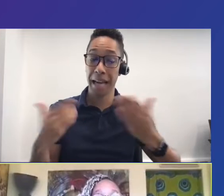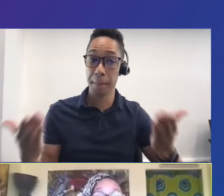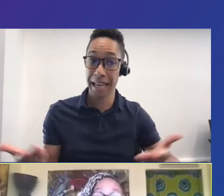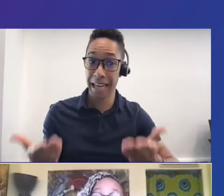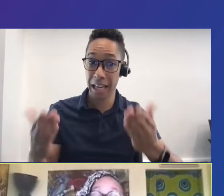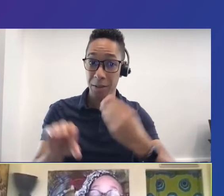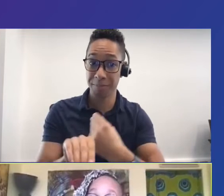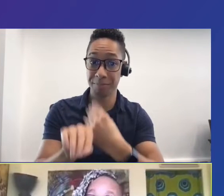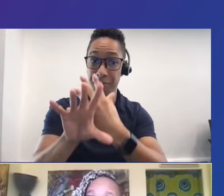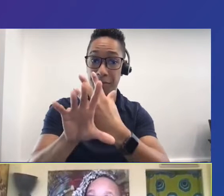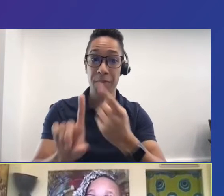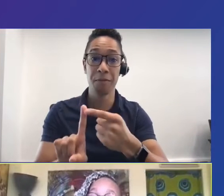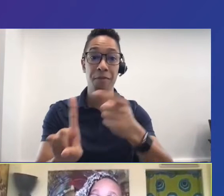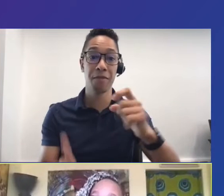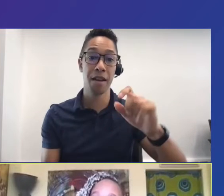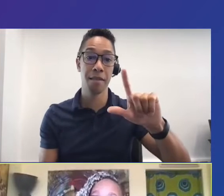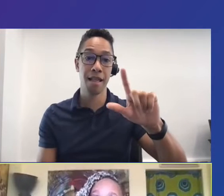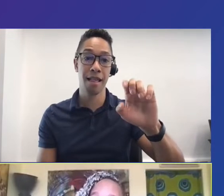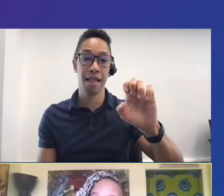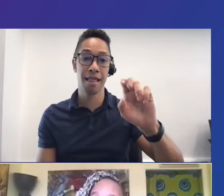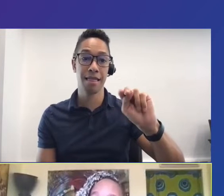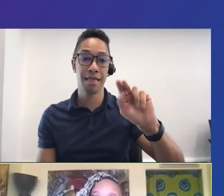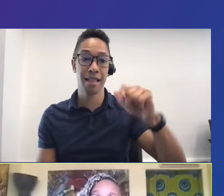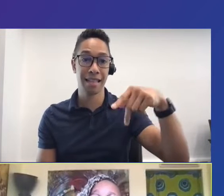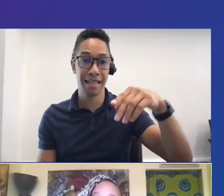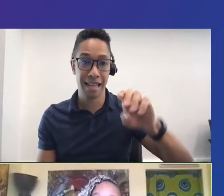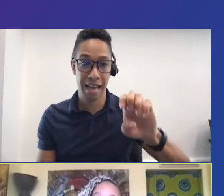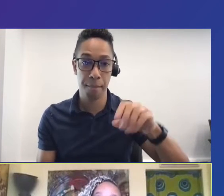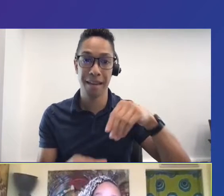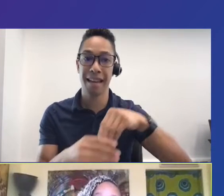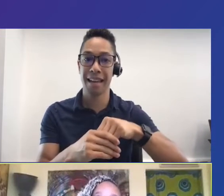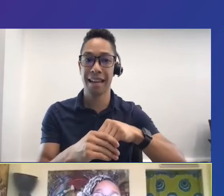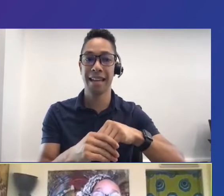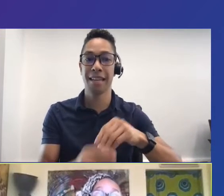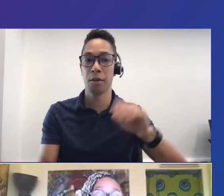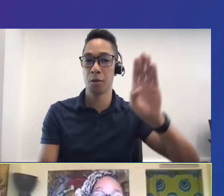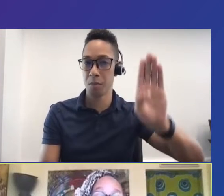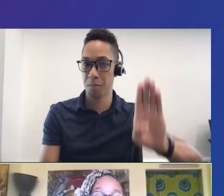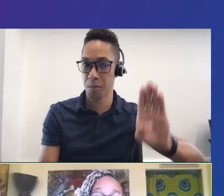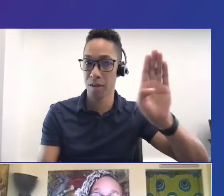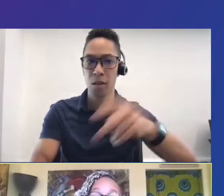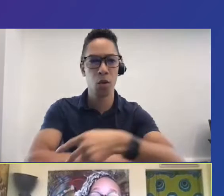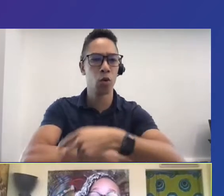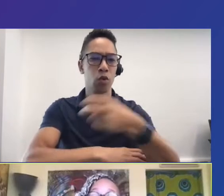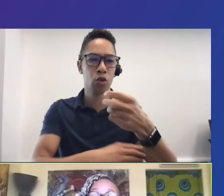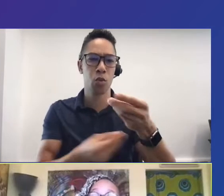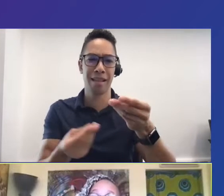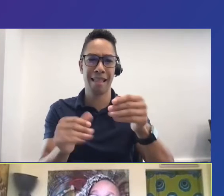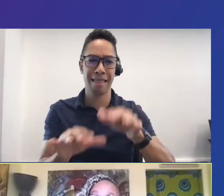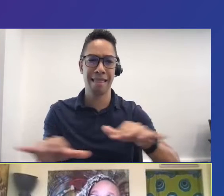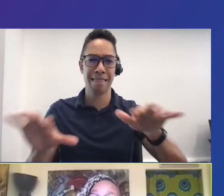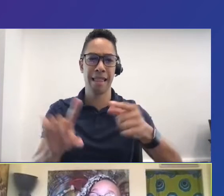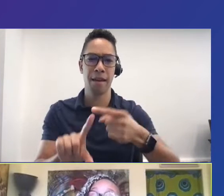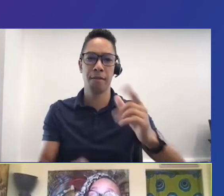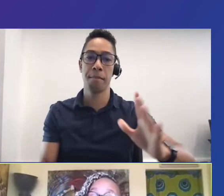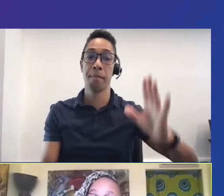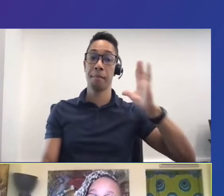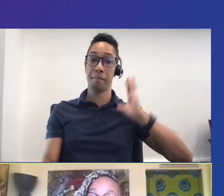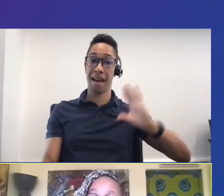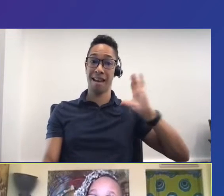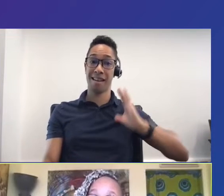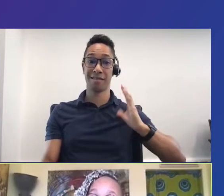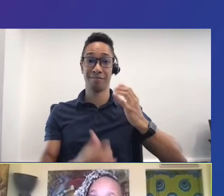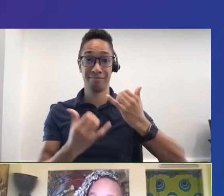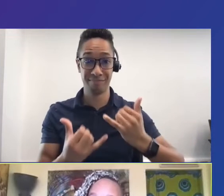from Lenape-Hoking, Crown Heights, Brooklyn, the stolen land of past, present, and future generations of the